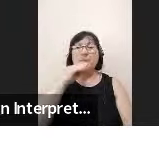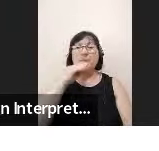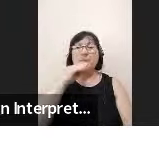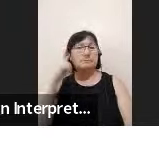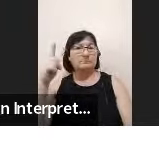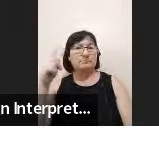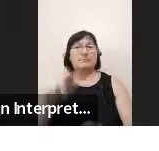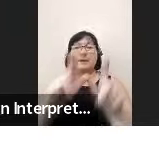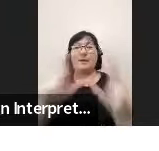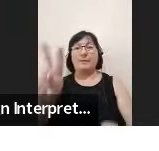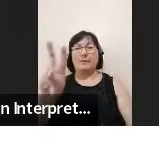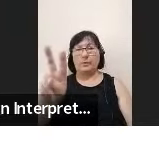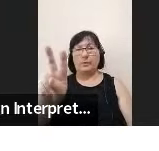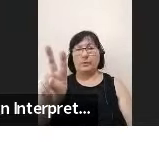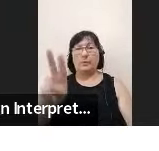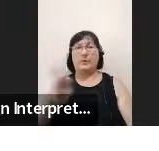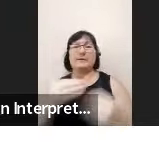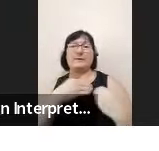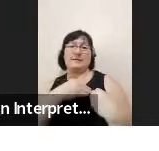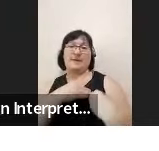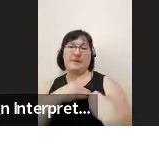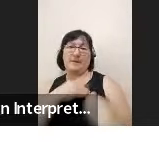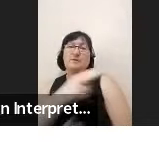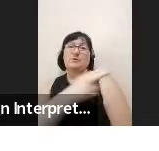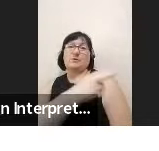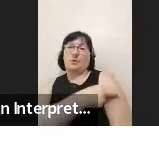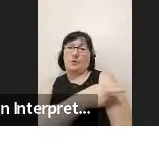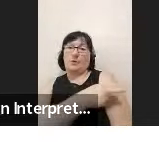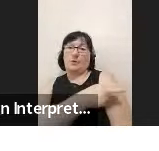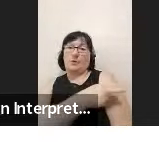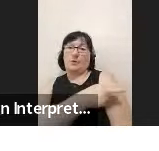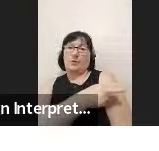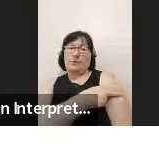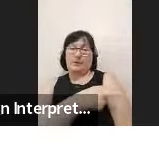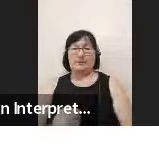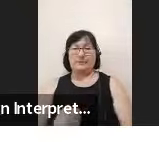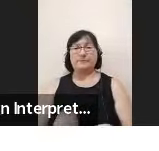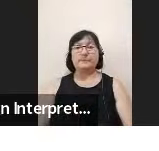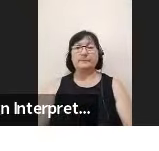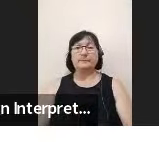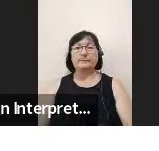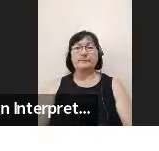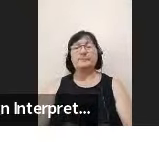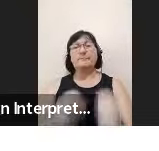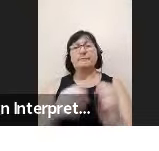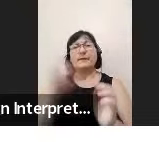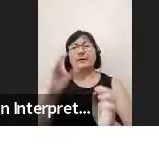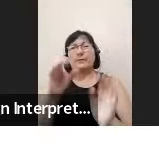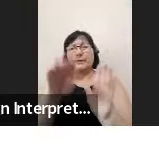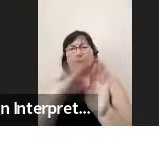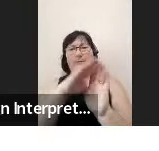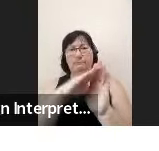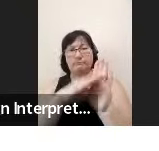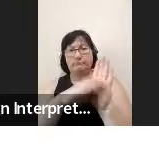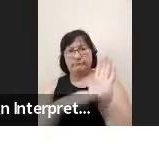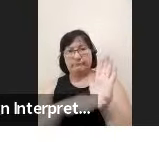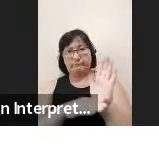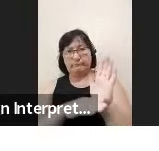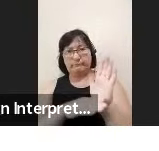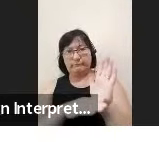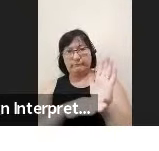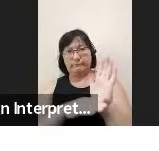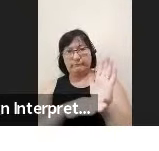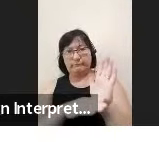and security. So let me take you through the criteria that one needs to meet to qualify to